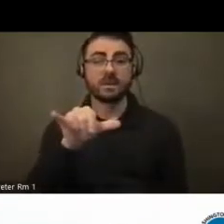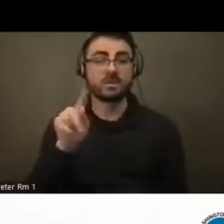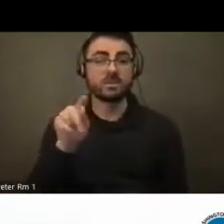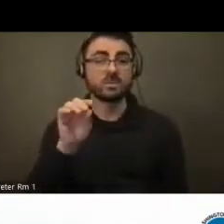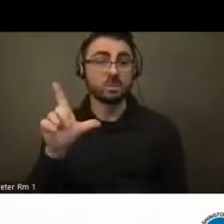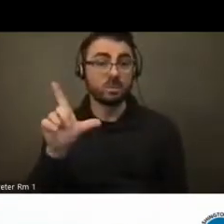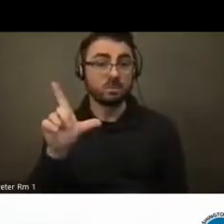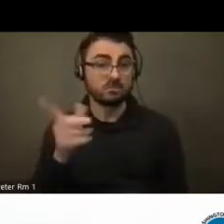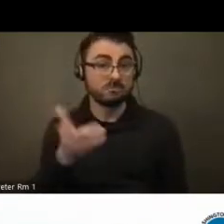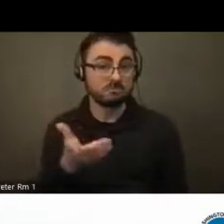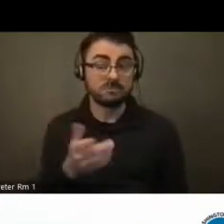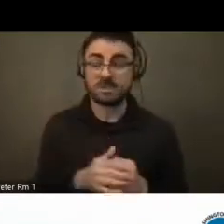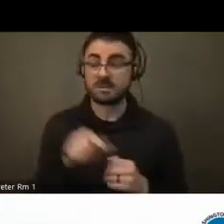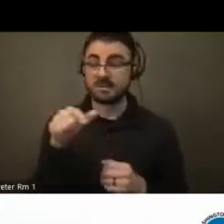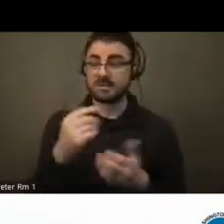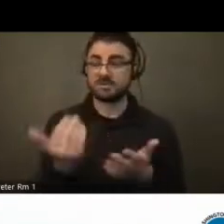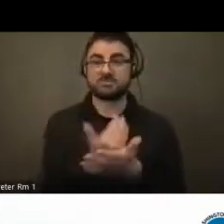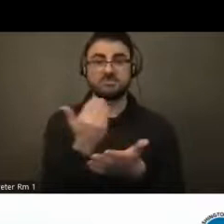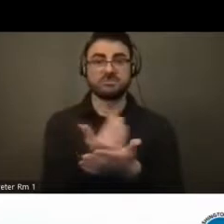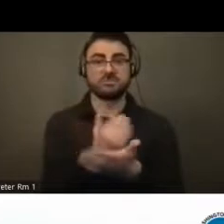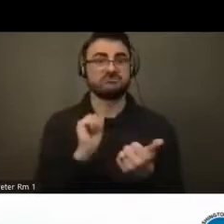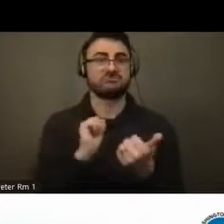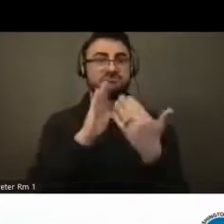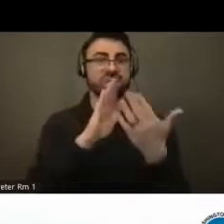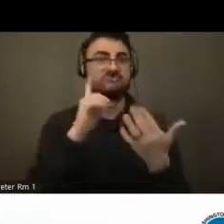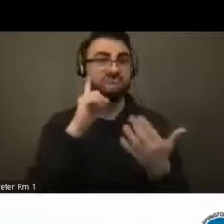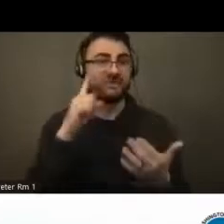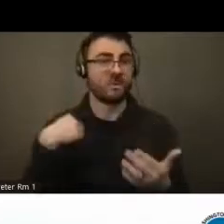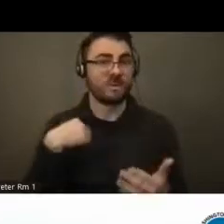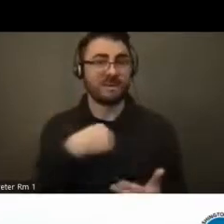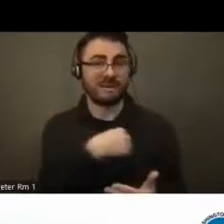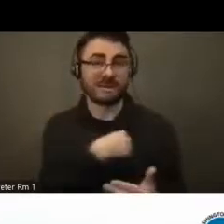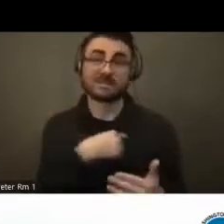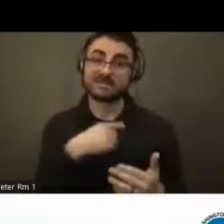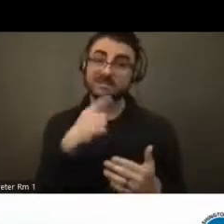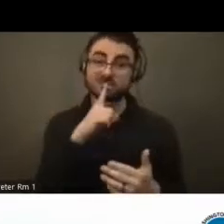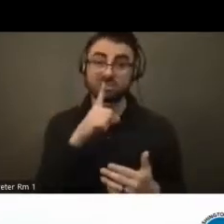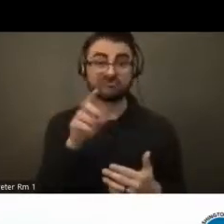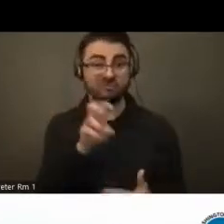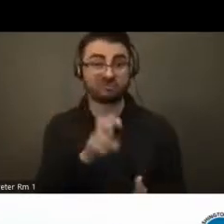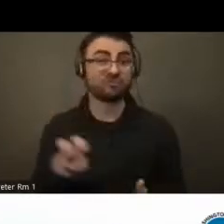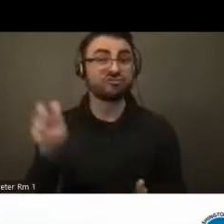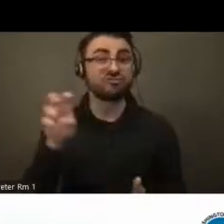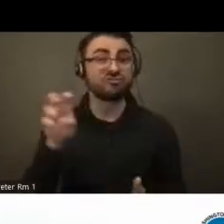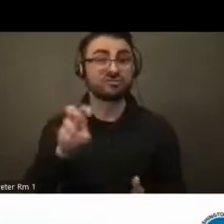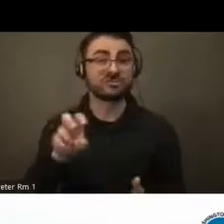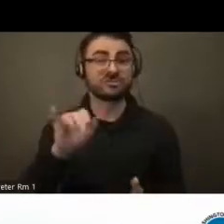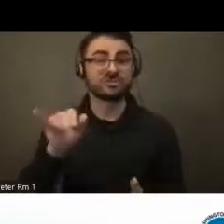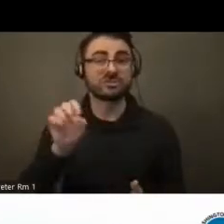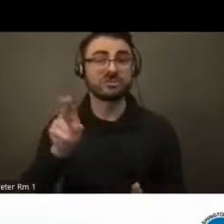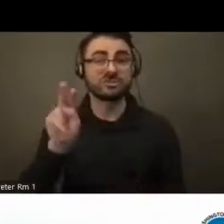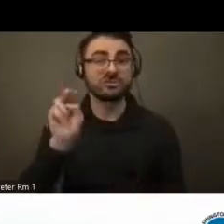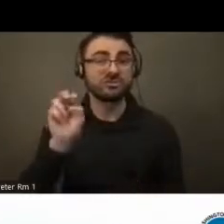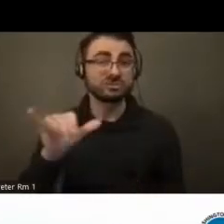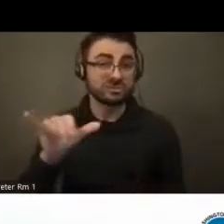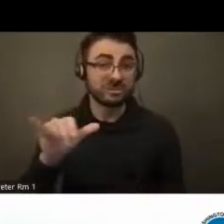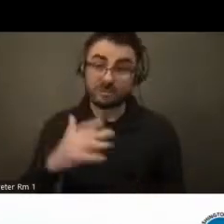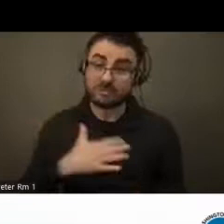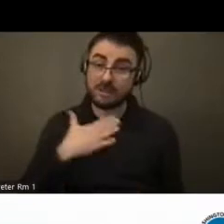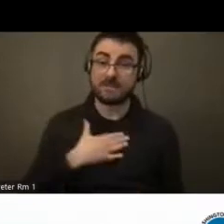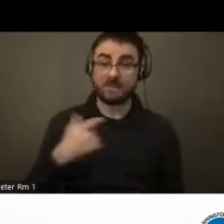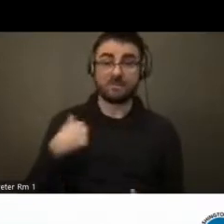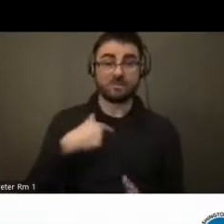for us. And, you know, it's a journey. I'm pleased that we're on it.